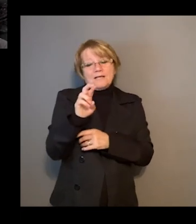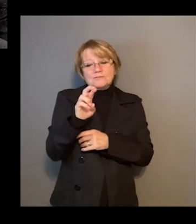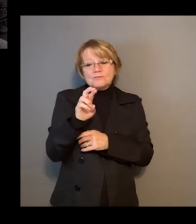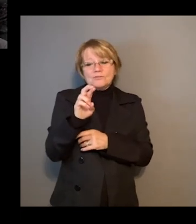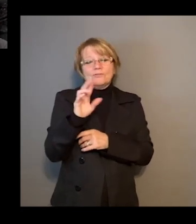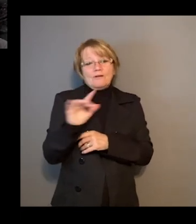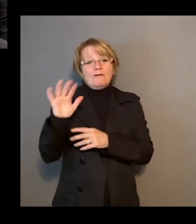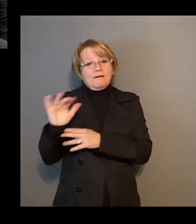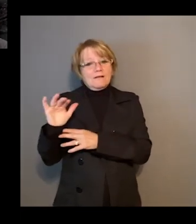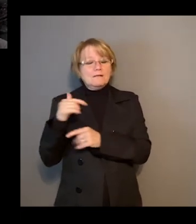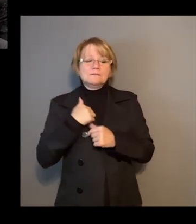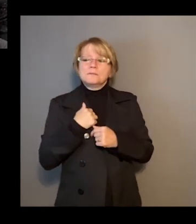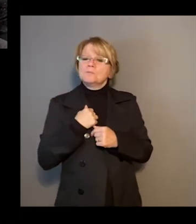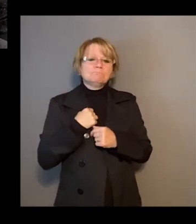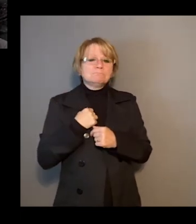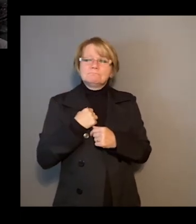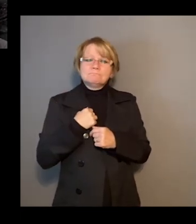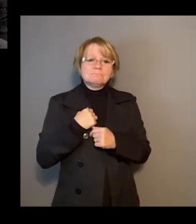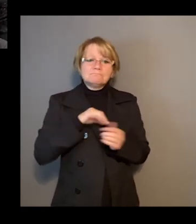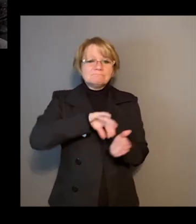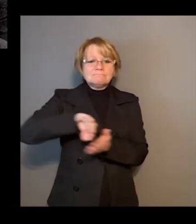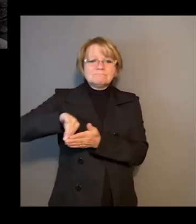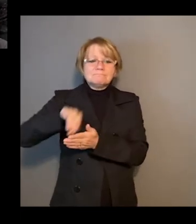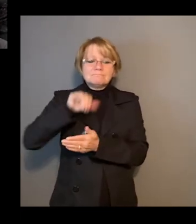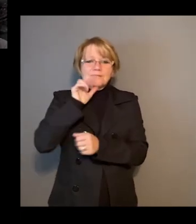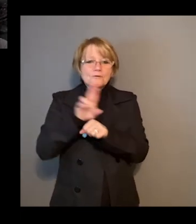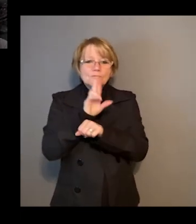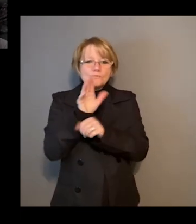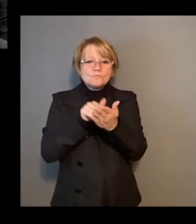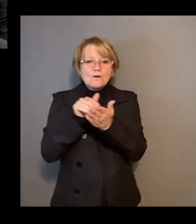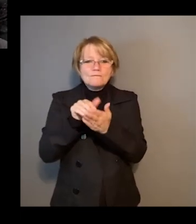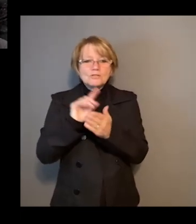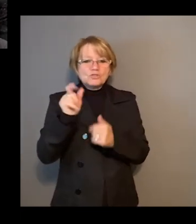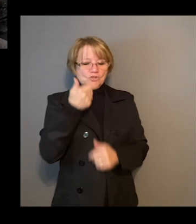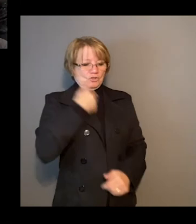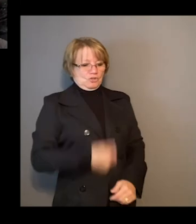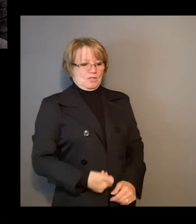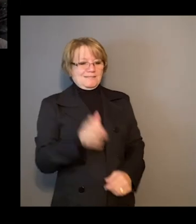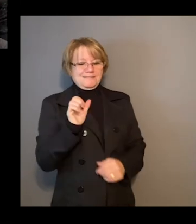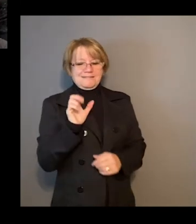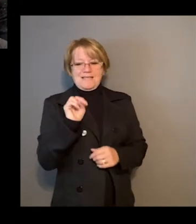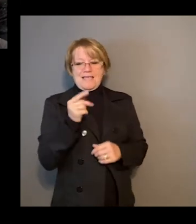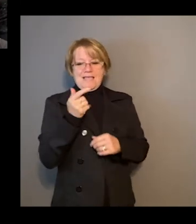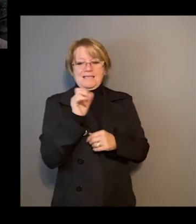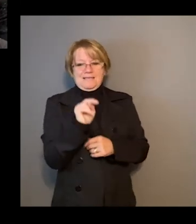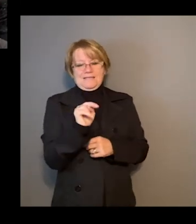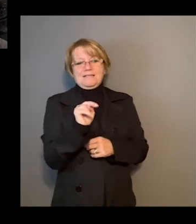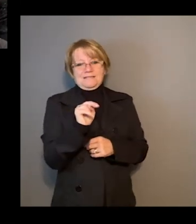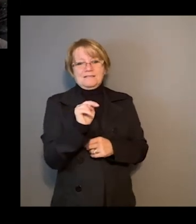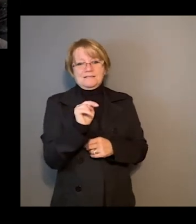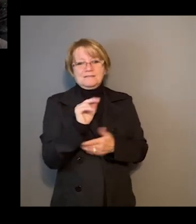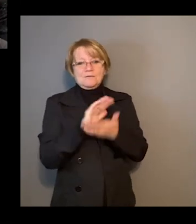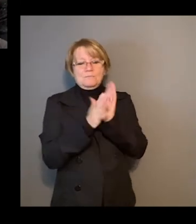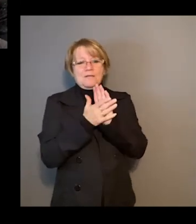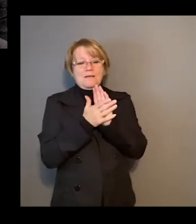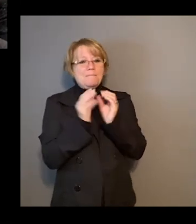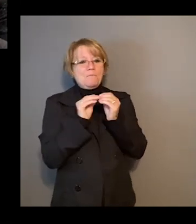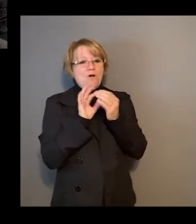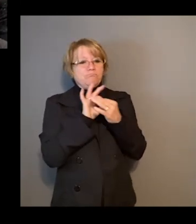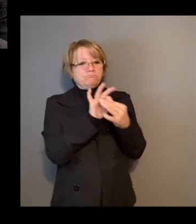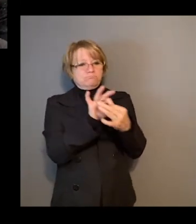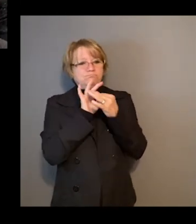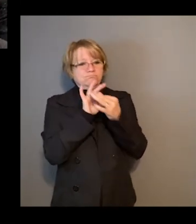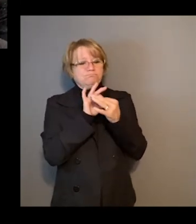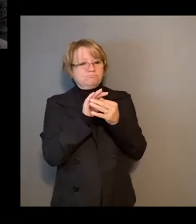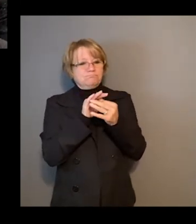use that a lot. I try to be just Engin, so we can become co-narrators of this journey, this narration of knowledge